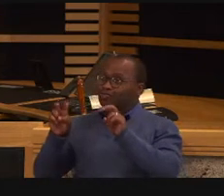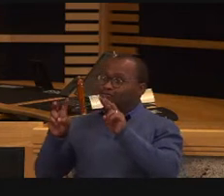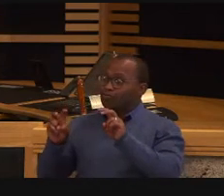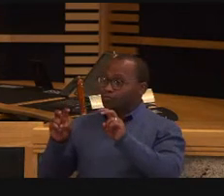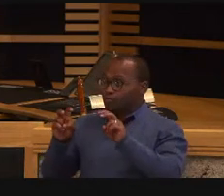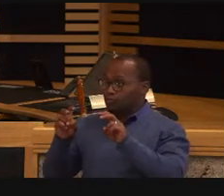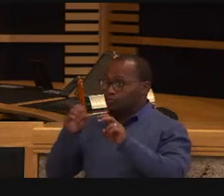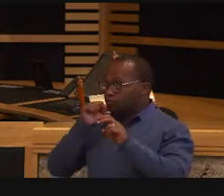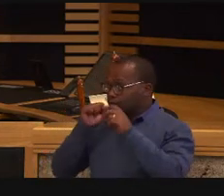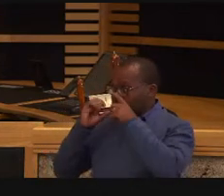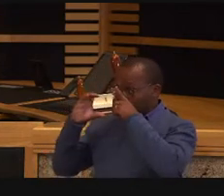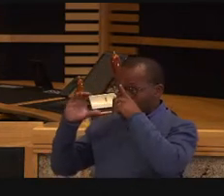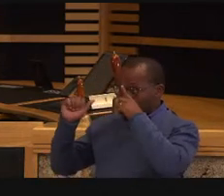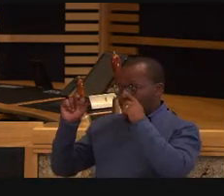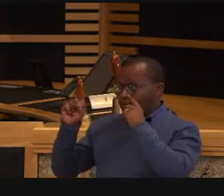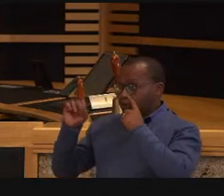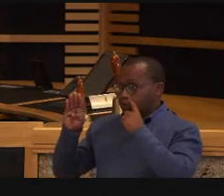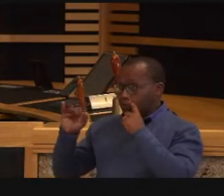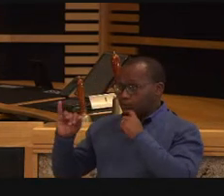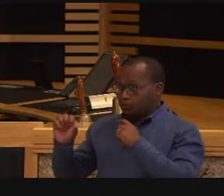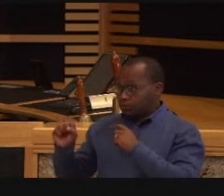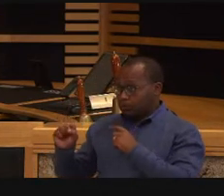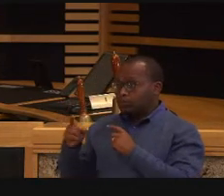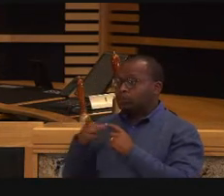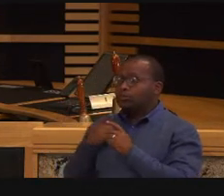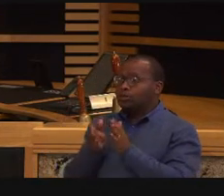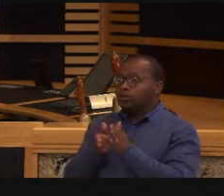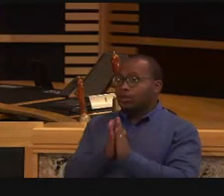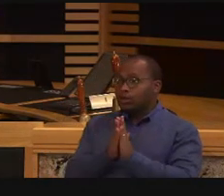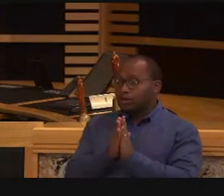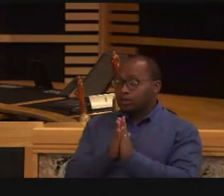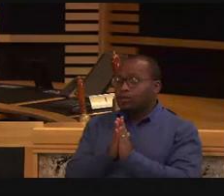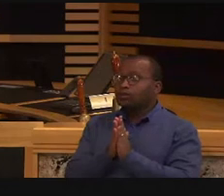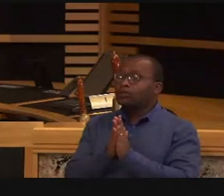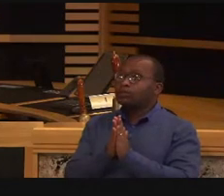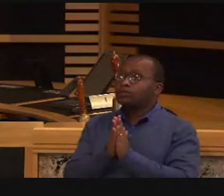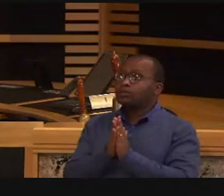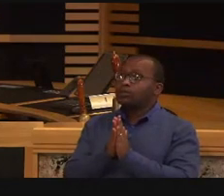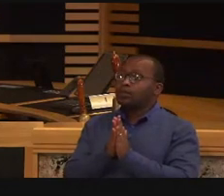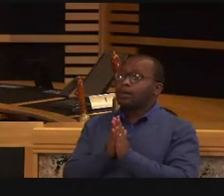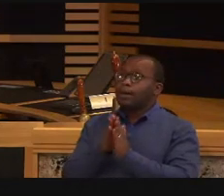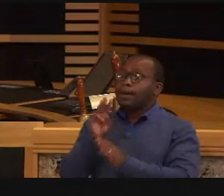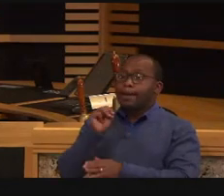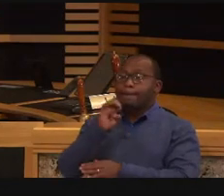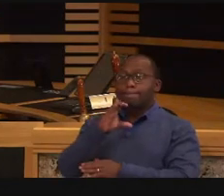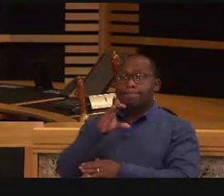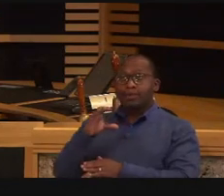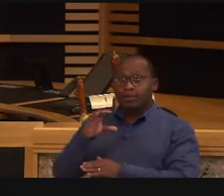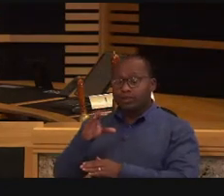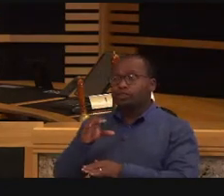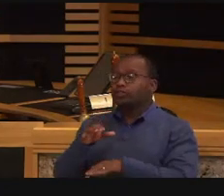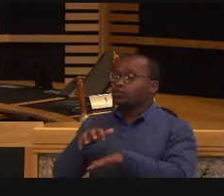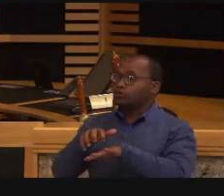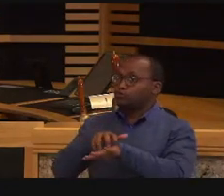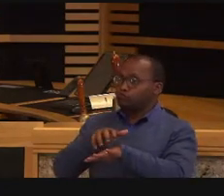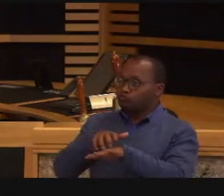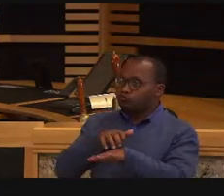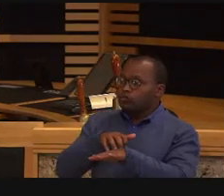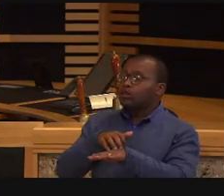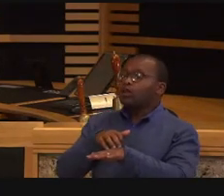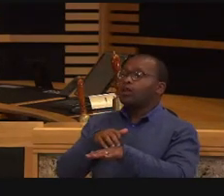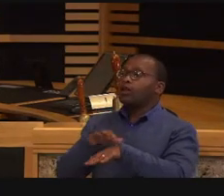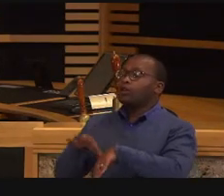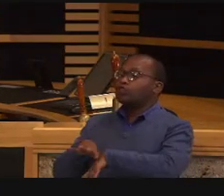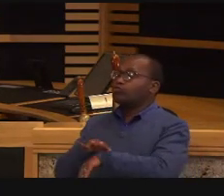has assigned the MEC for Dr. Da or for the Department of Rural Development and Agrarian Reform to